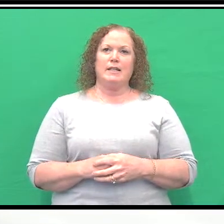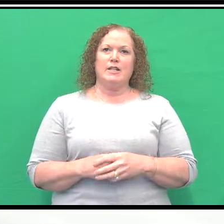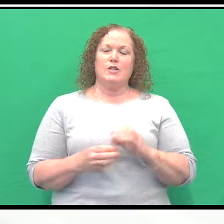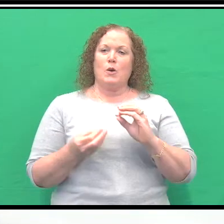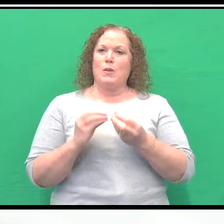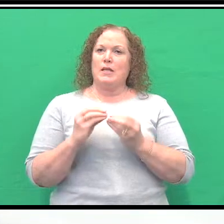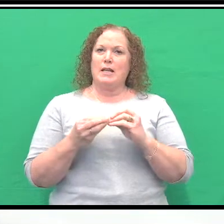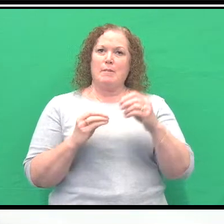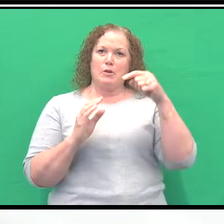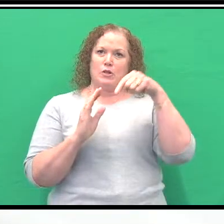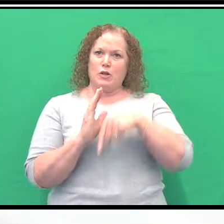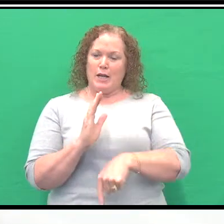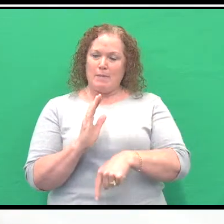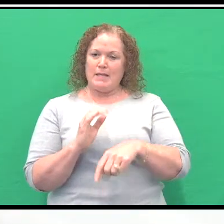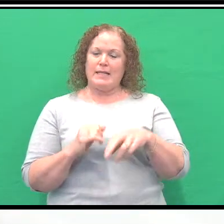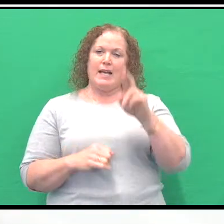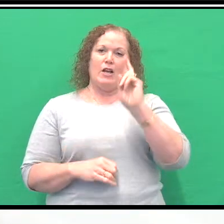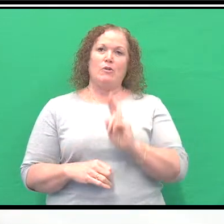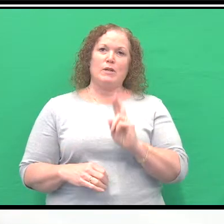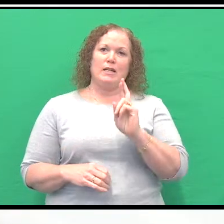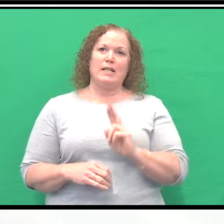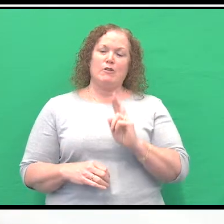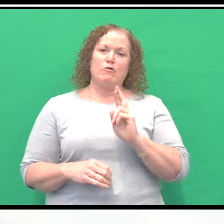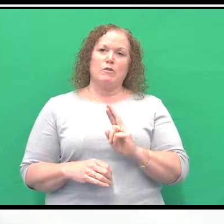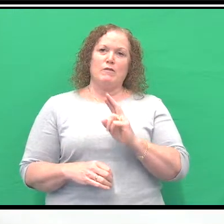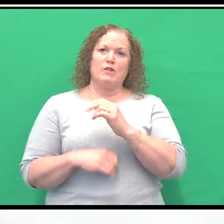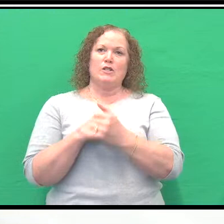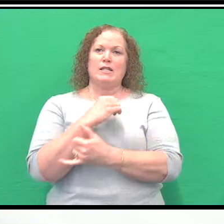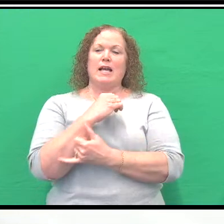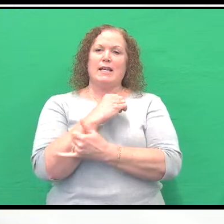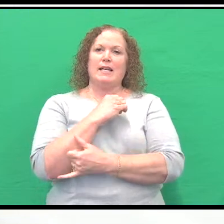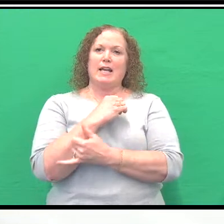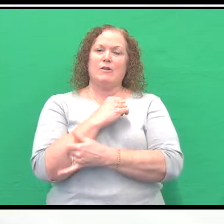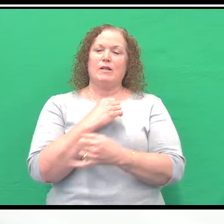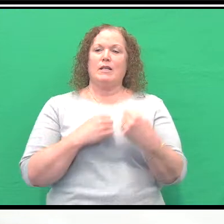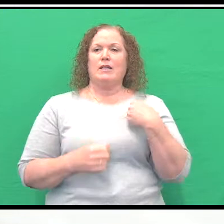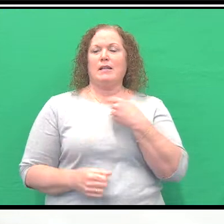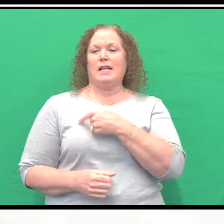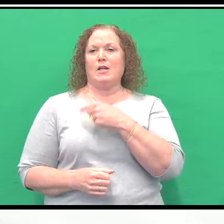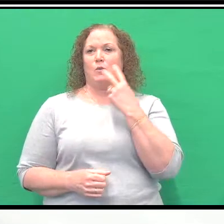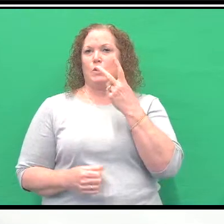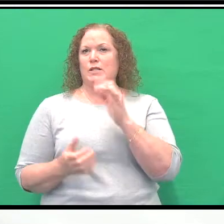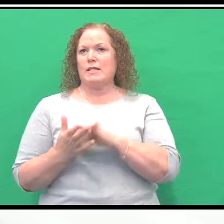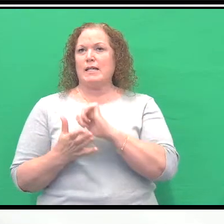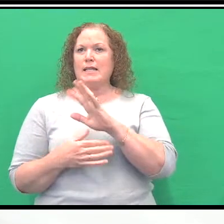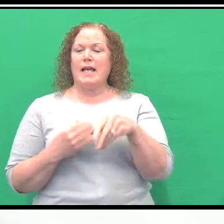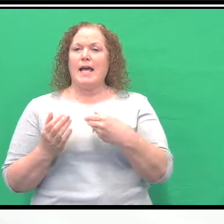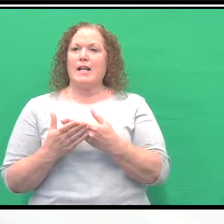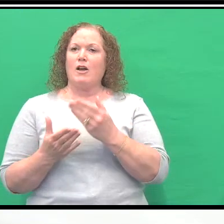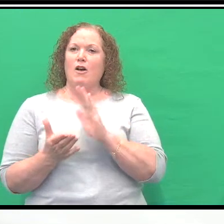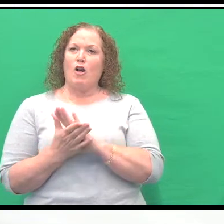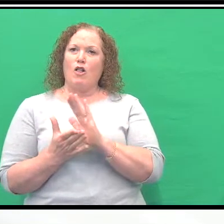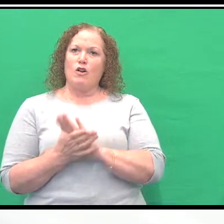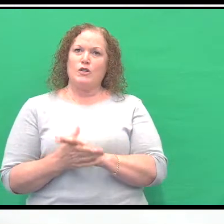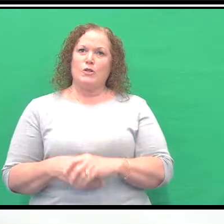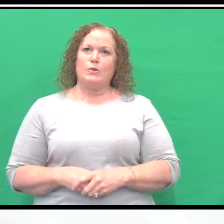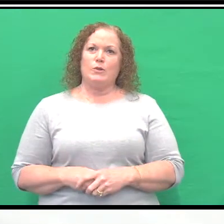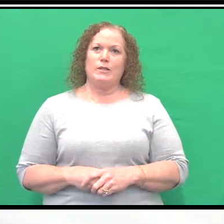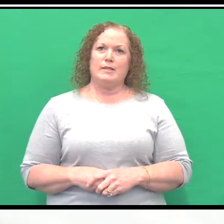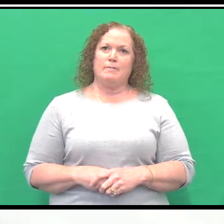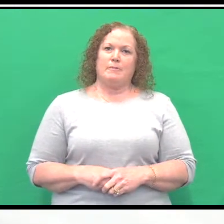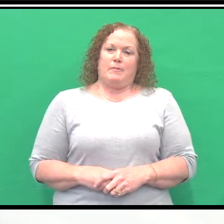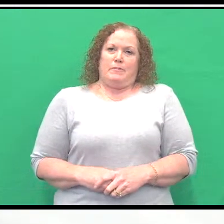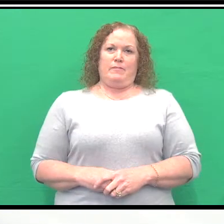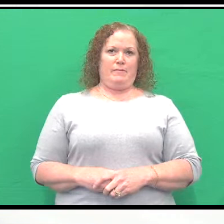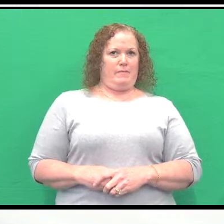being reflected at all of our schools across the district. I mentioned last board meeting that we were